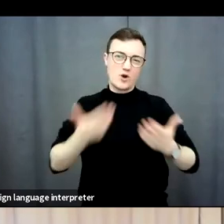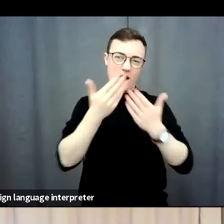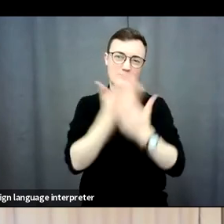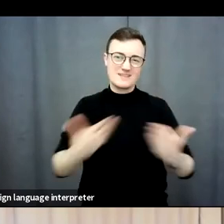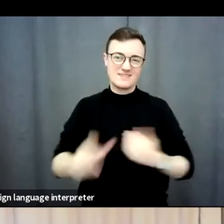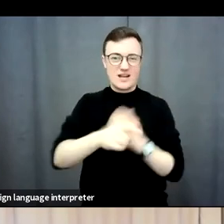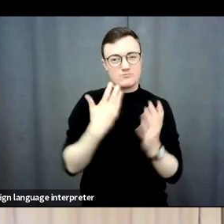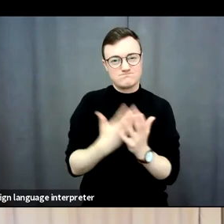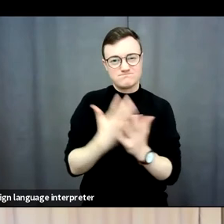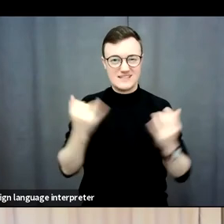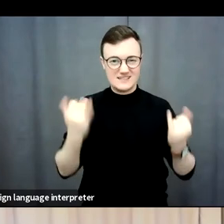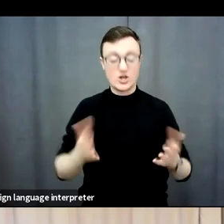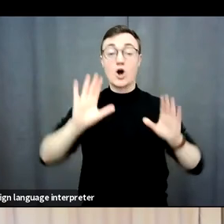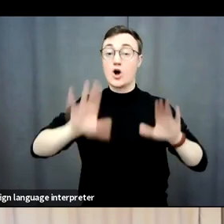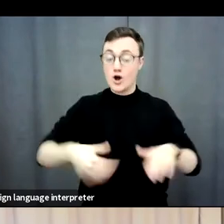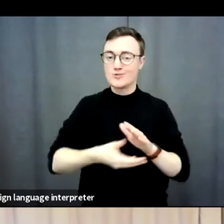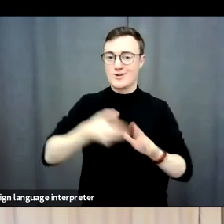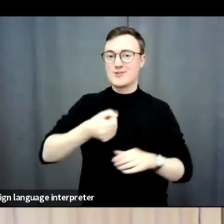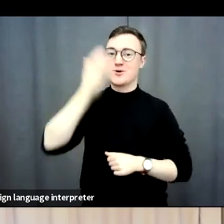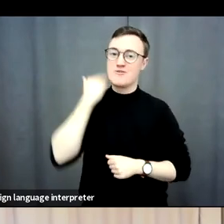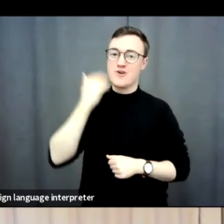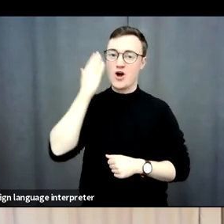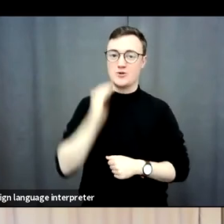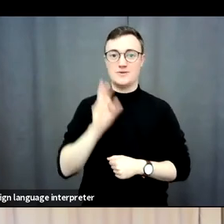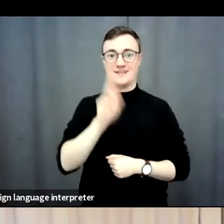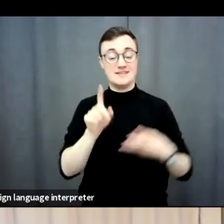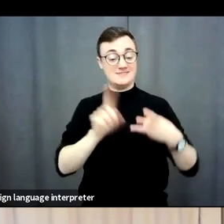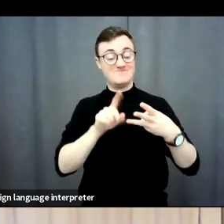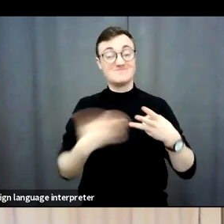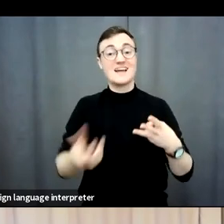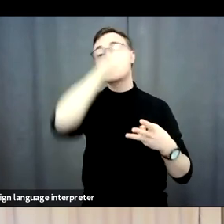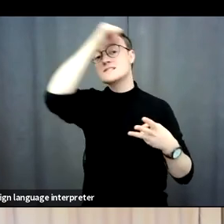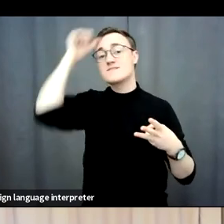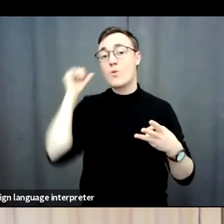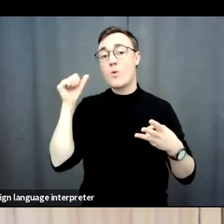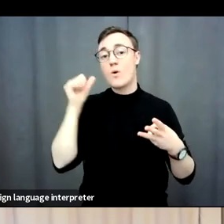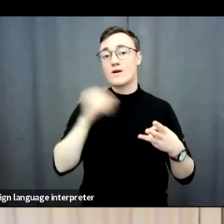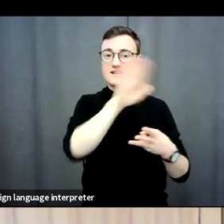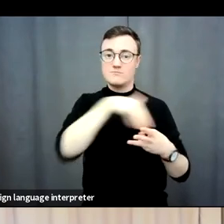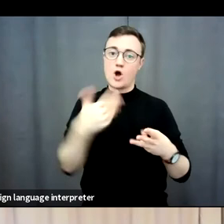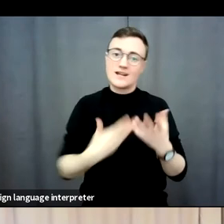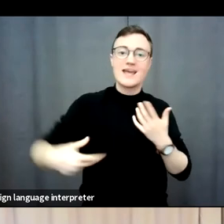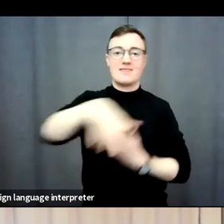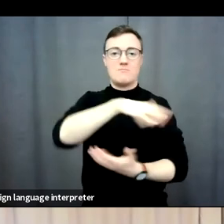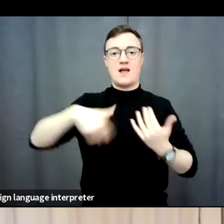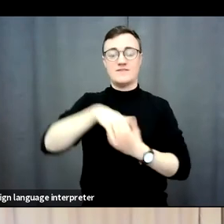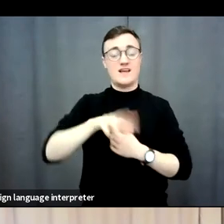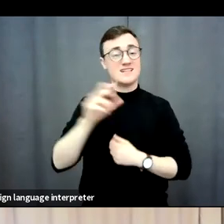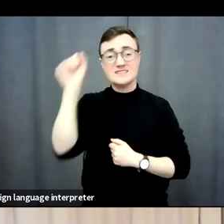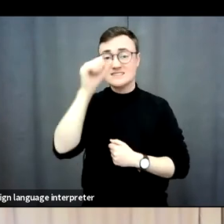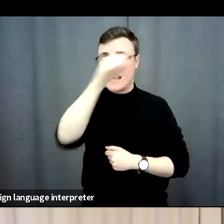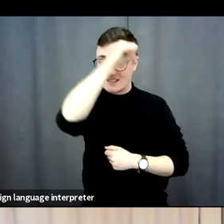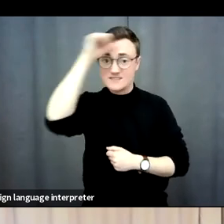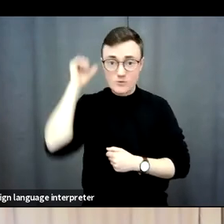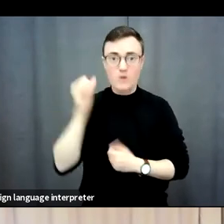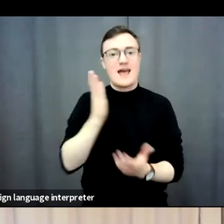many of the early presenters have said that this is a tricky part to involve children. It's a tricky part to involve